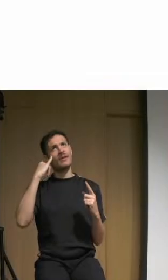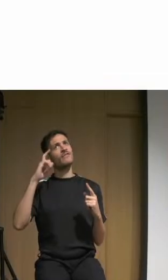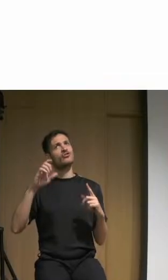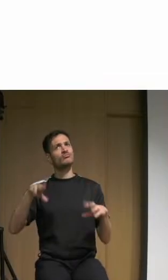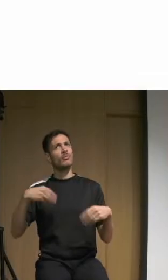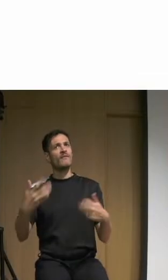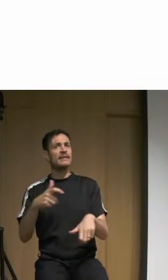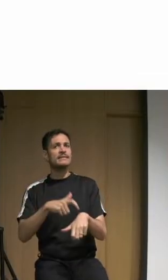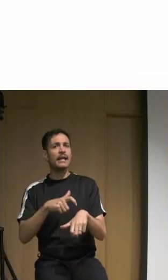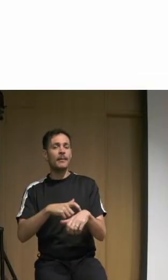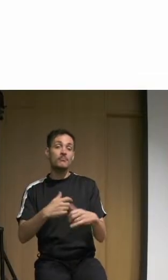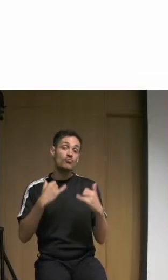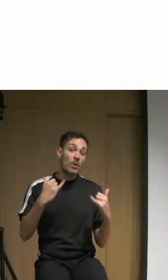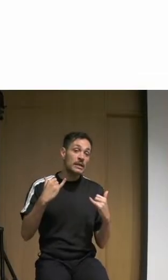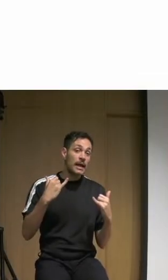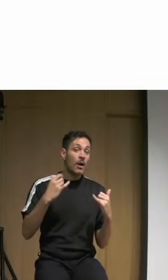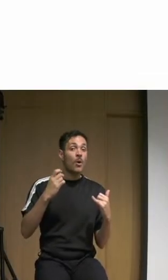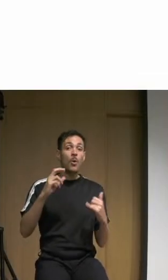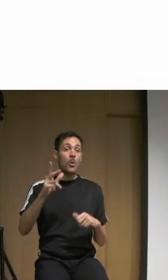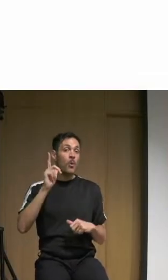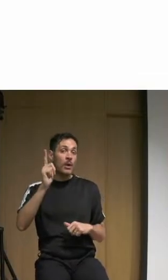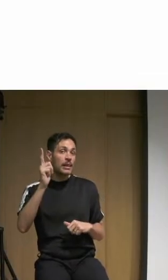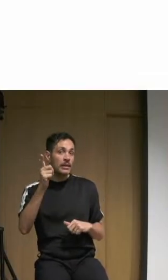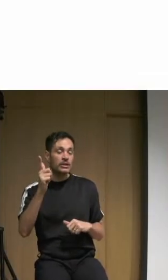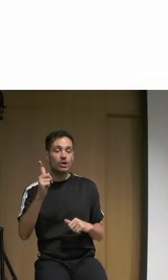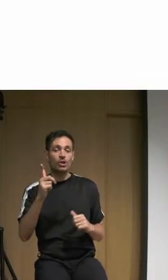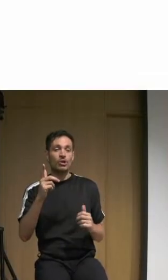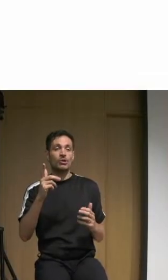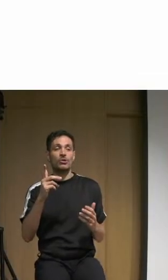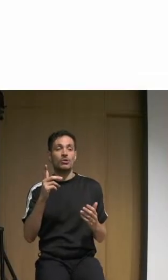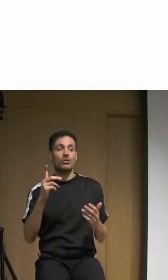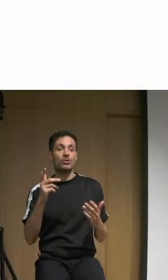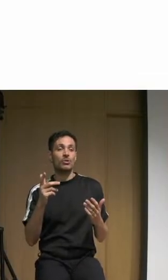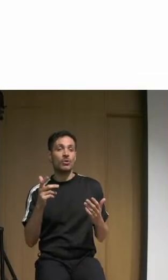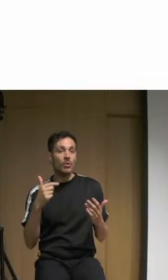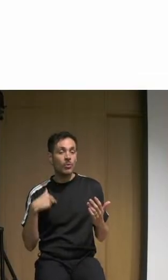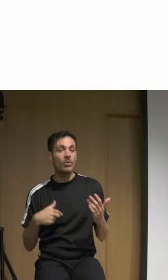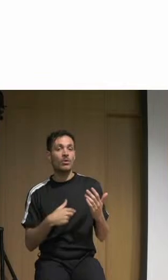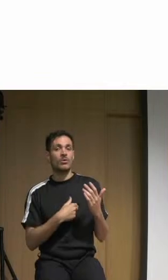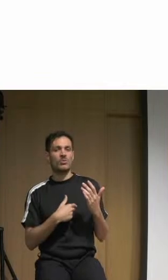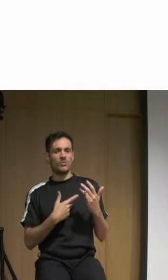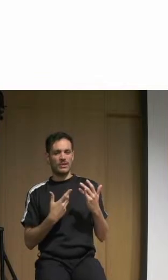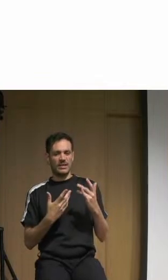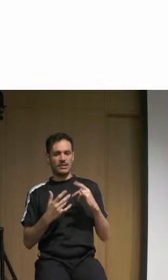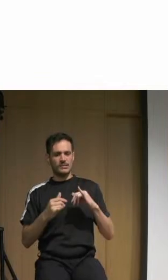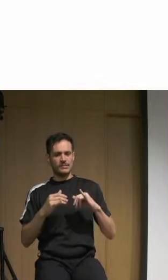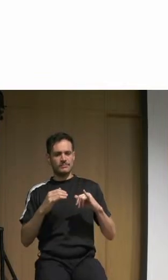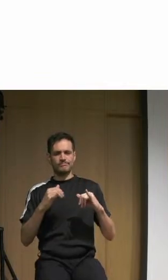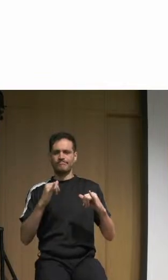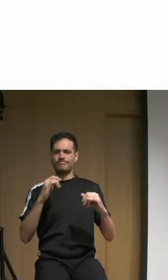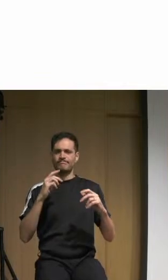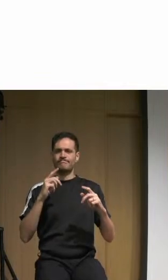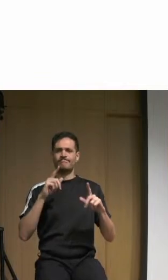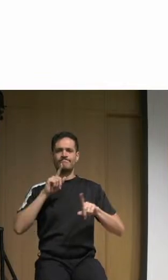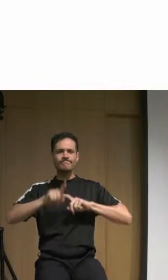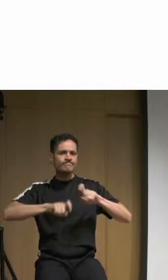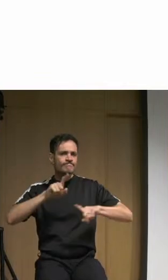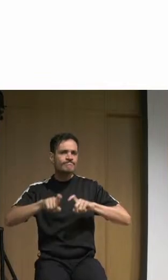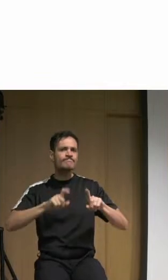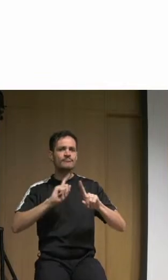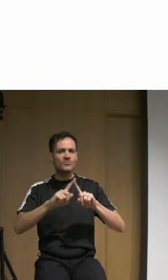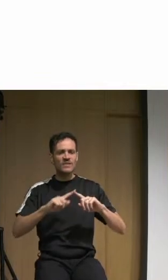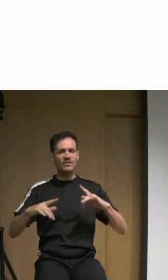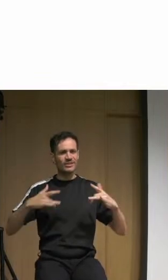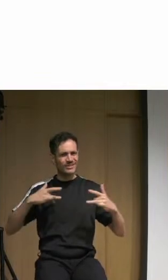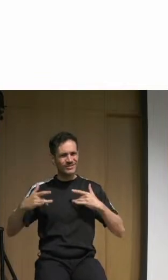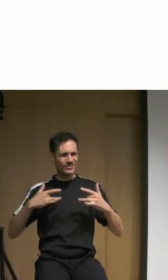this moment or at some point beyond the 22nd, where we are interrogating concerns that are being raised about what may be an